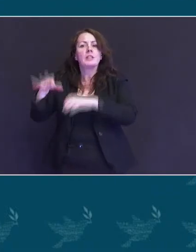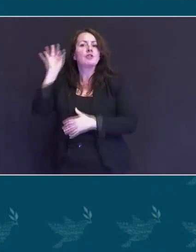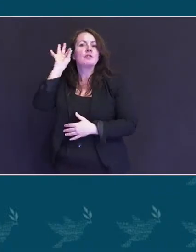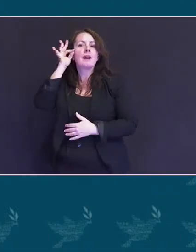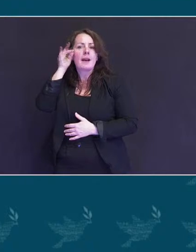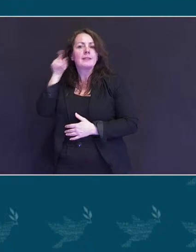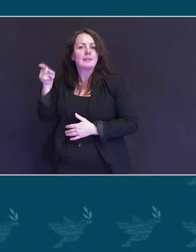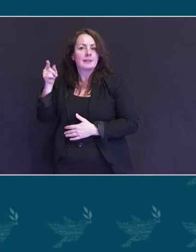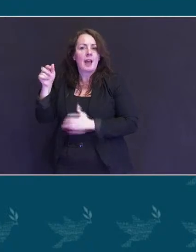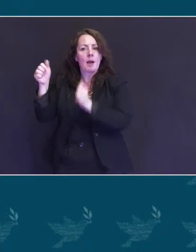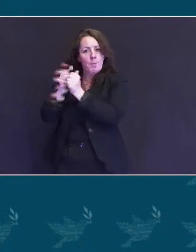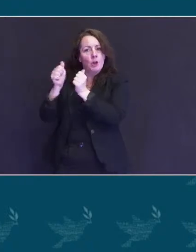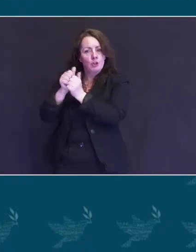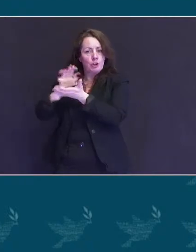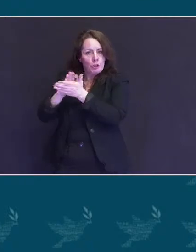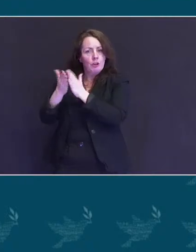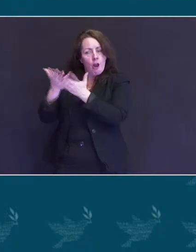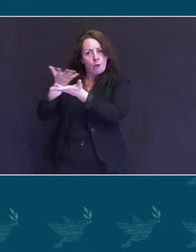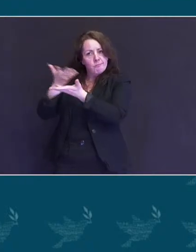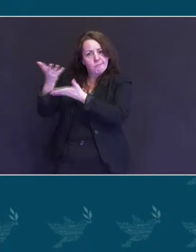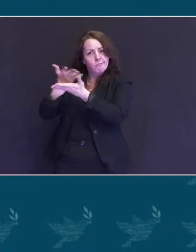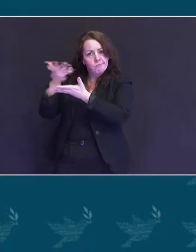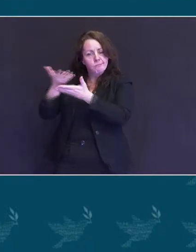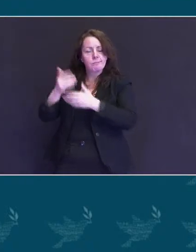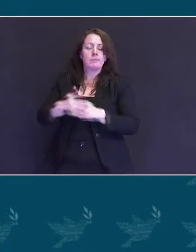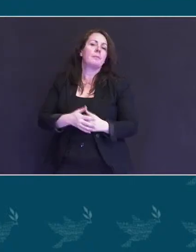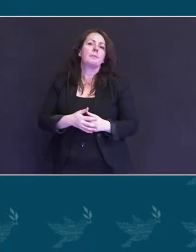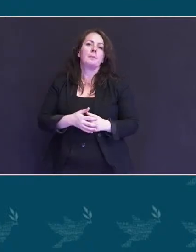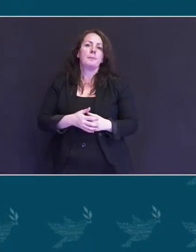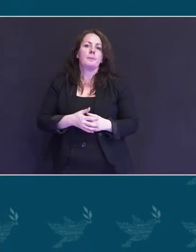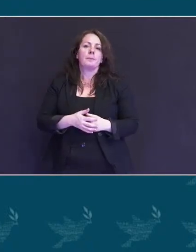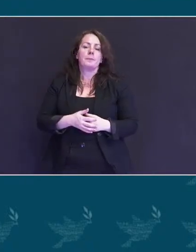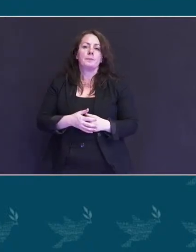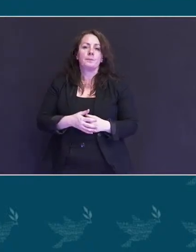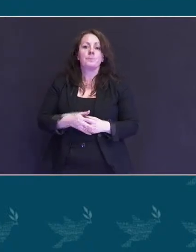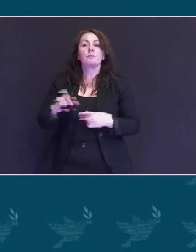the program on Learn English